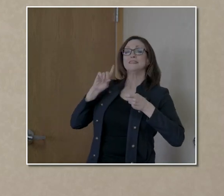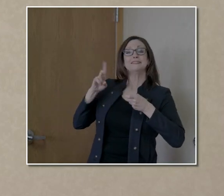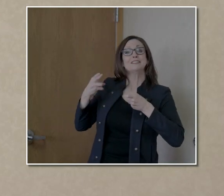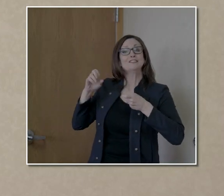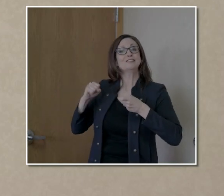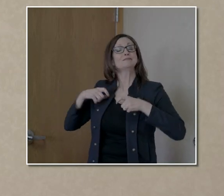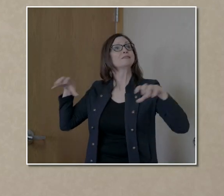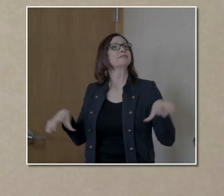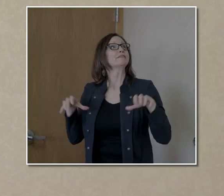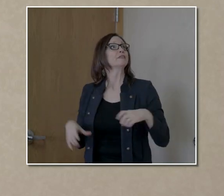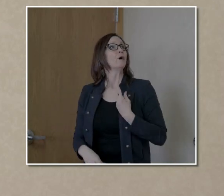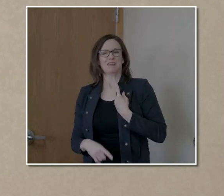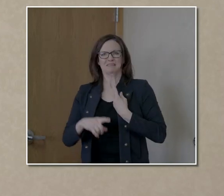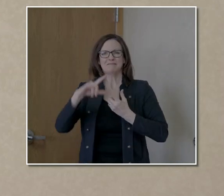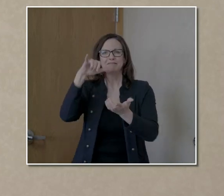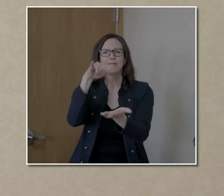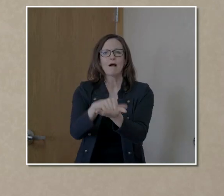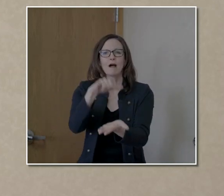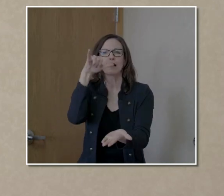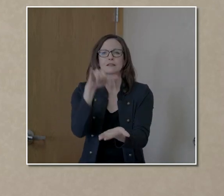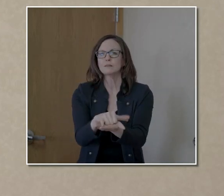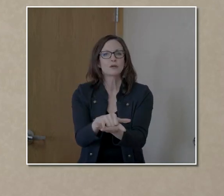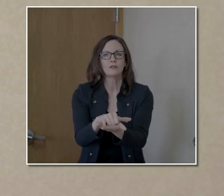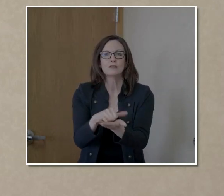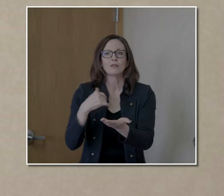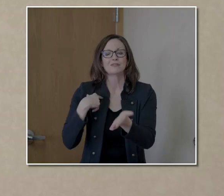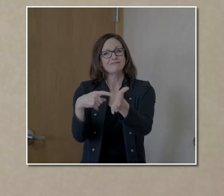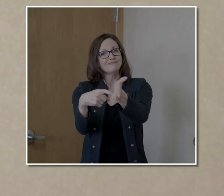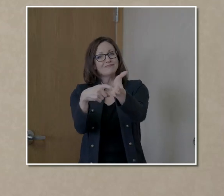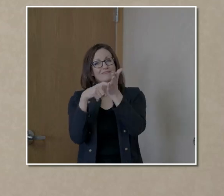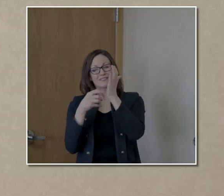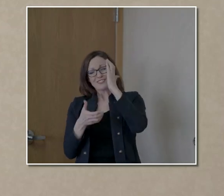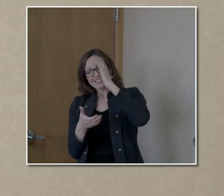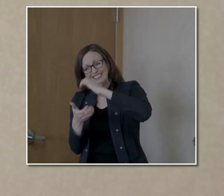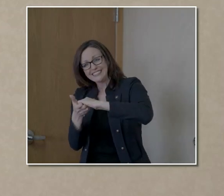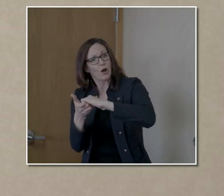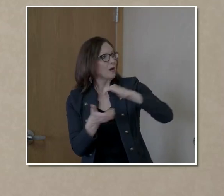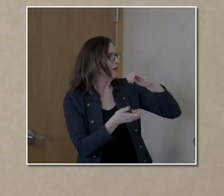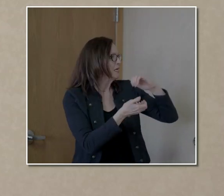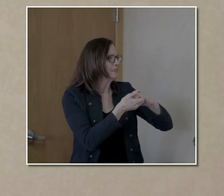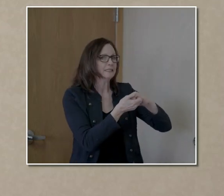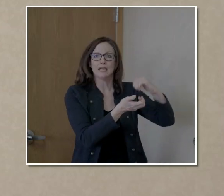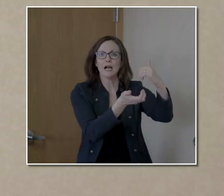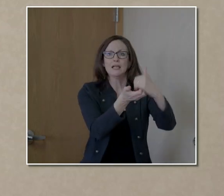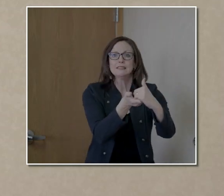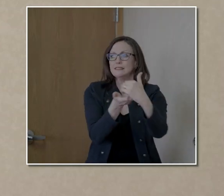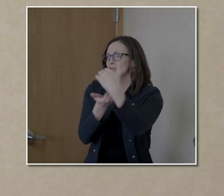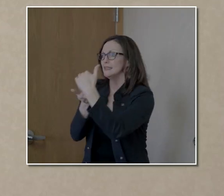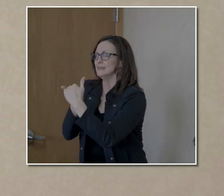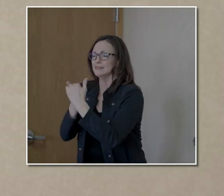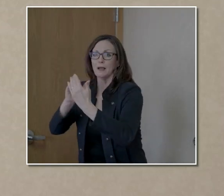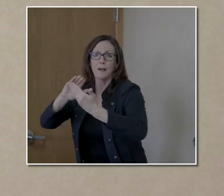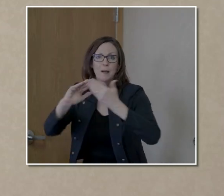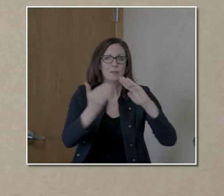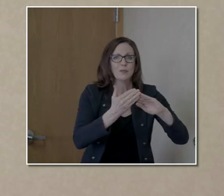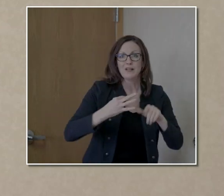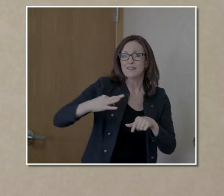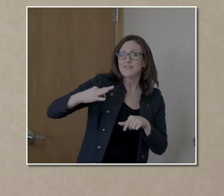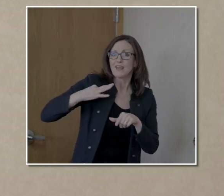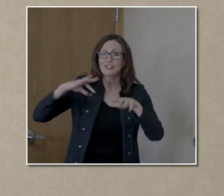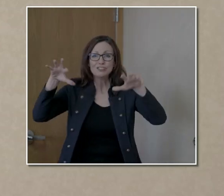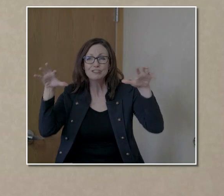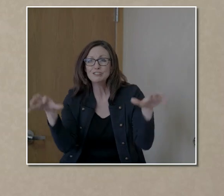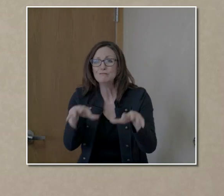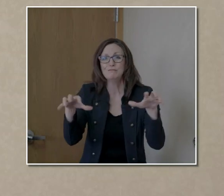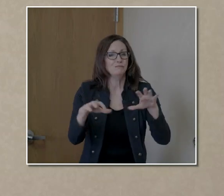working together. Early in the pandemic, when the only labs conducting testing were in Madison and Milwaukee, the